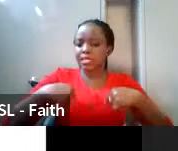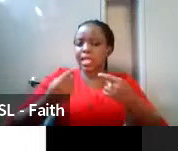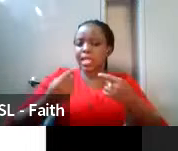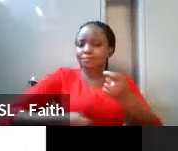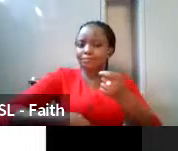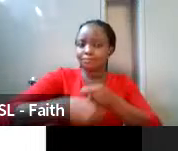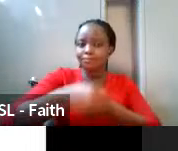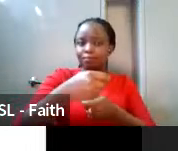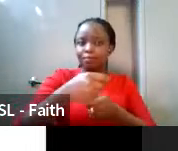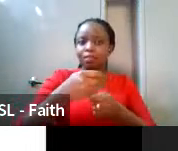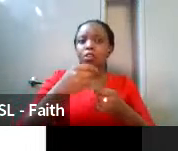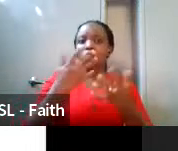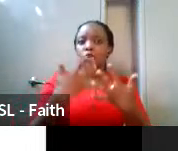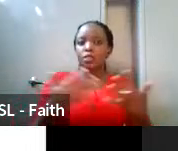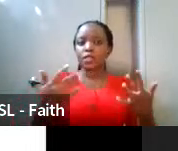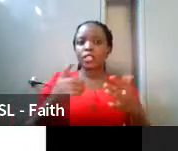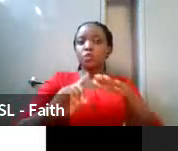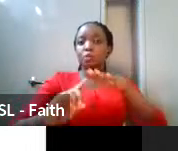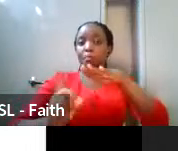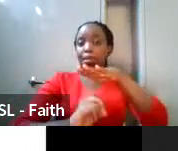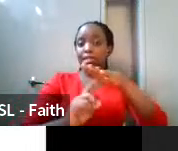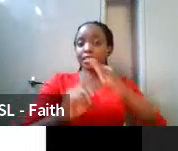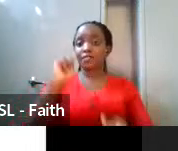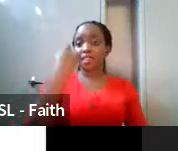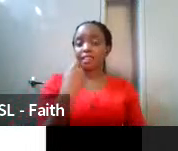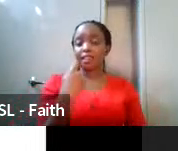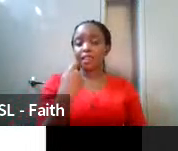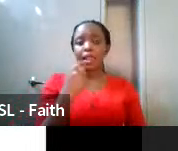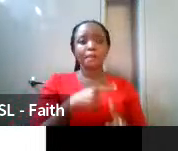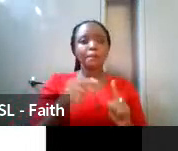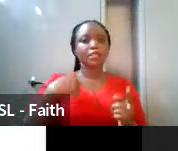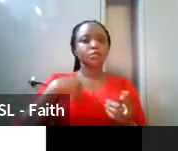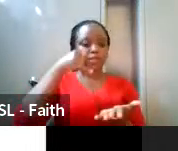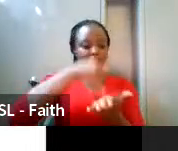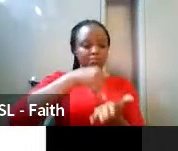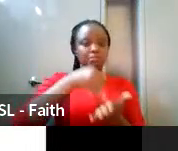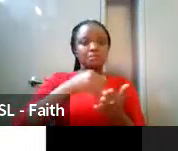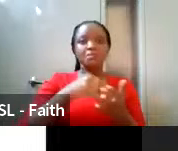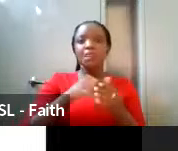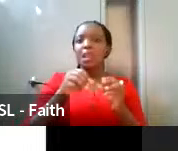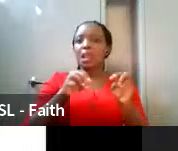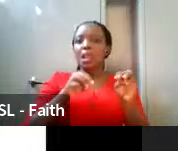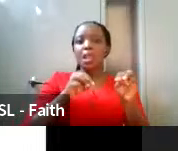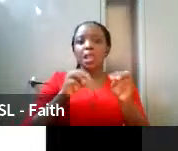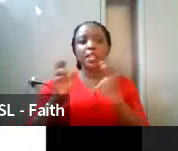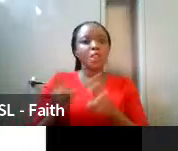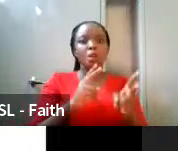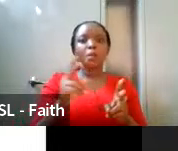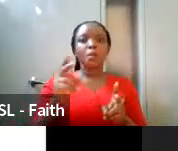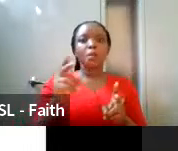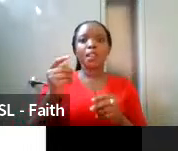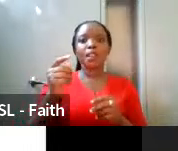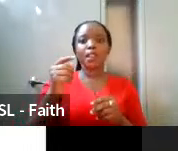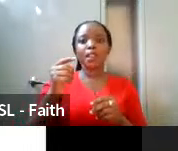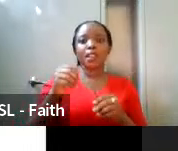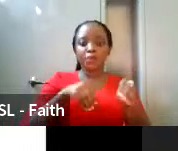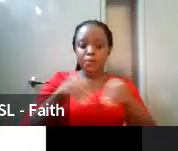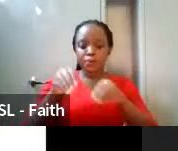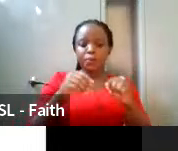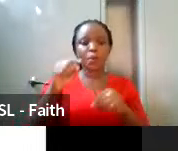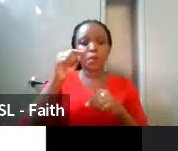goods to Ministry of Kenya, but we invoice manually. What can be done when